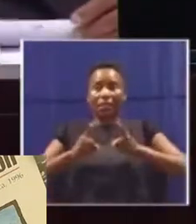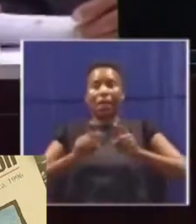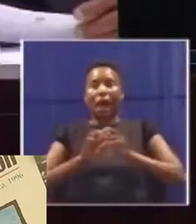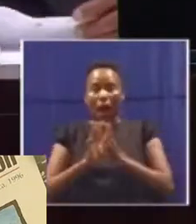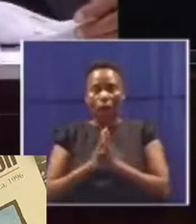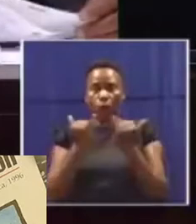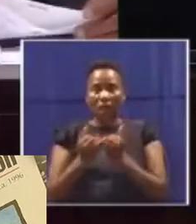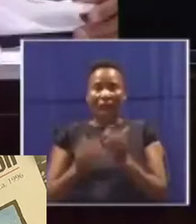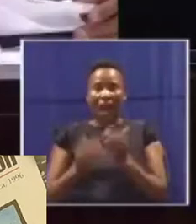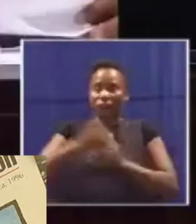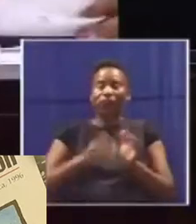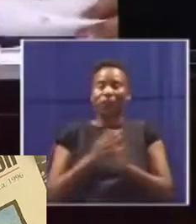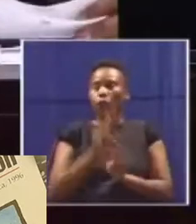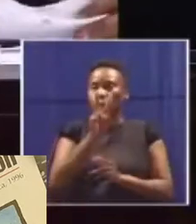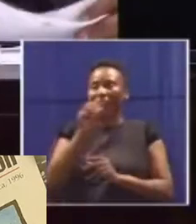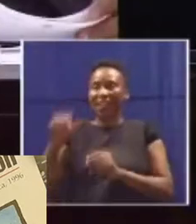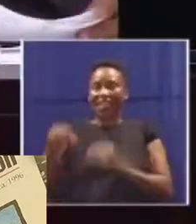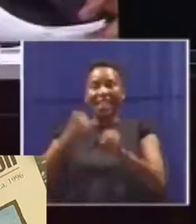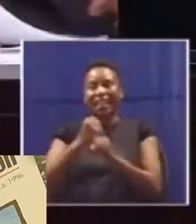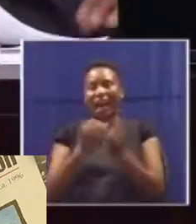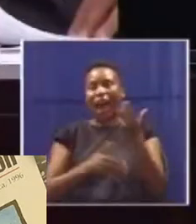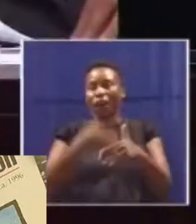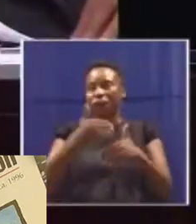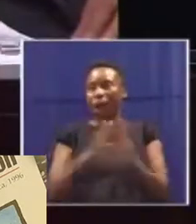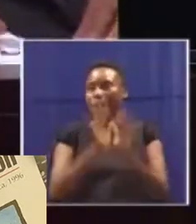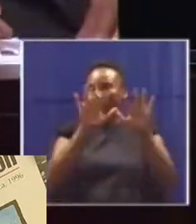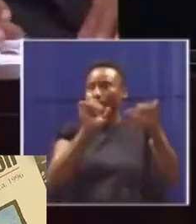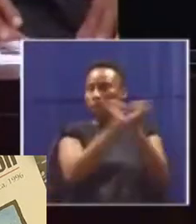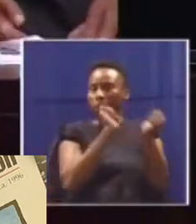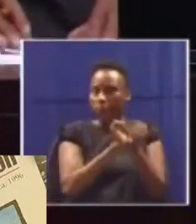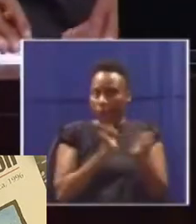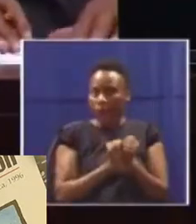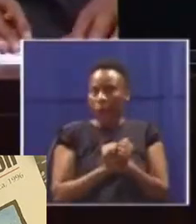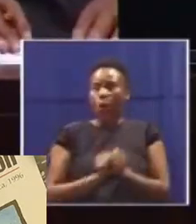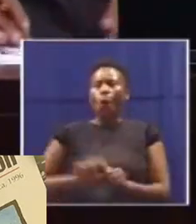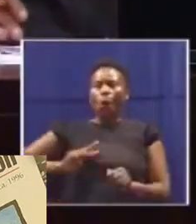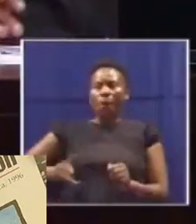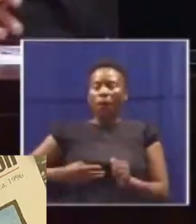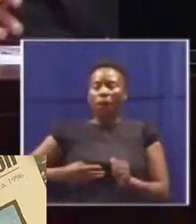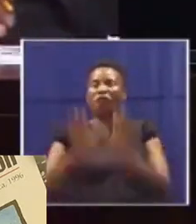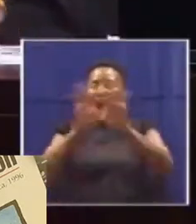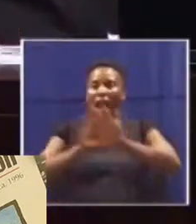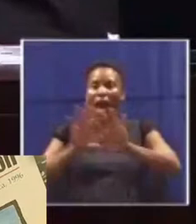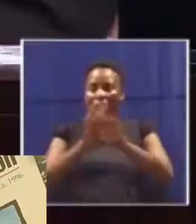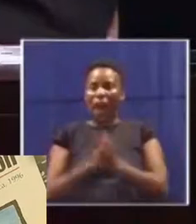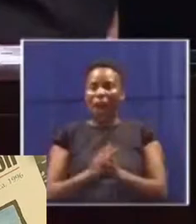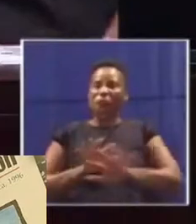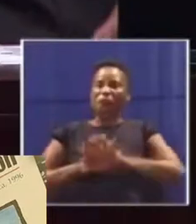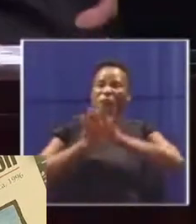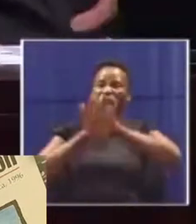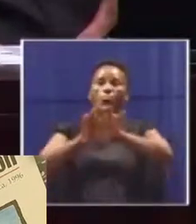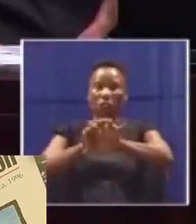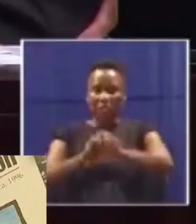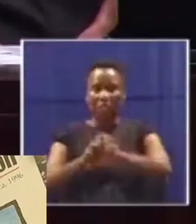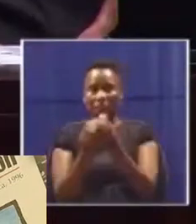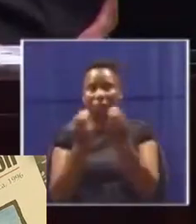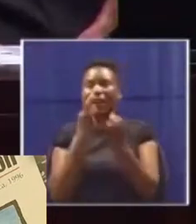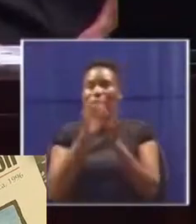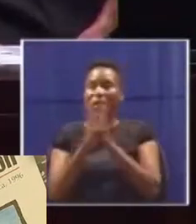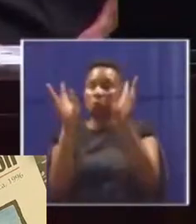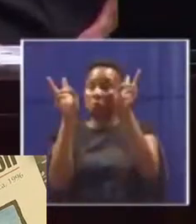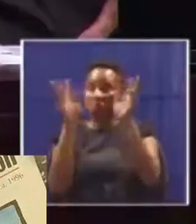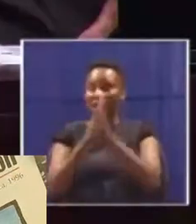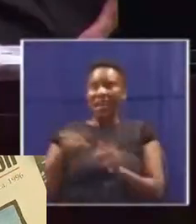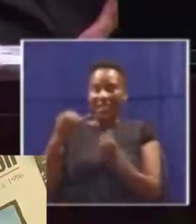slavery, within a few hundred meters of the slave lodge, where women of color were forced into what is now being called sex